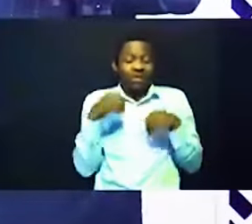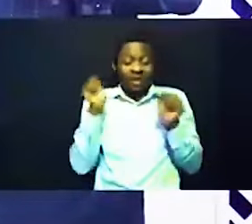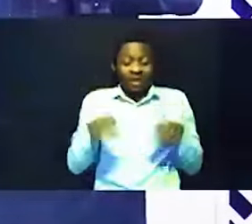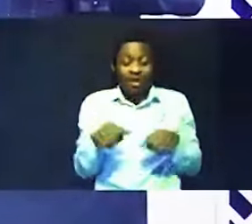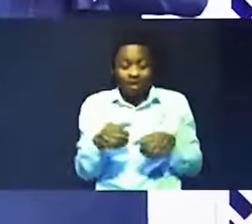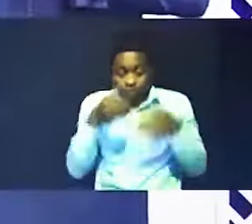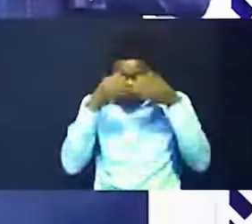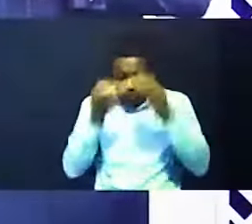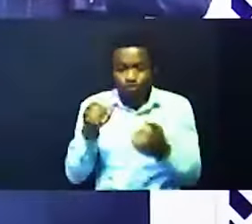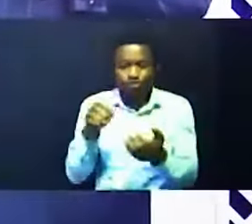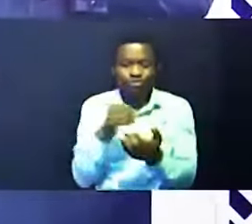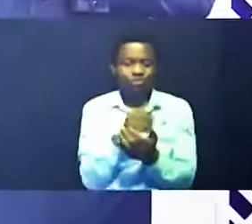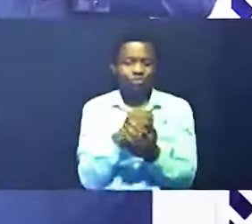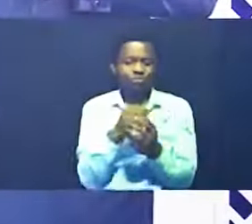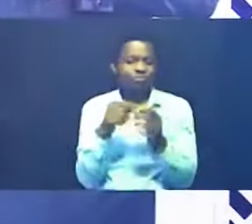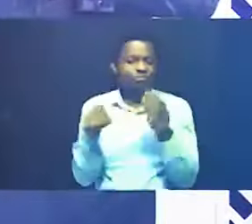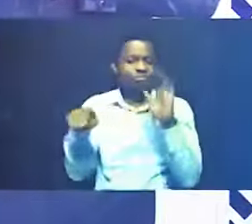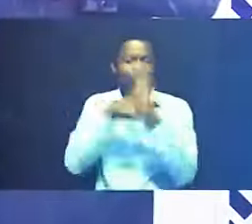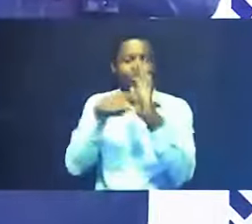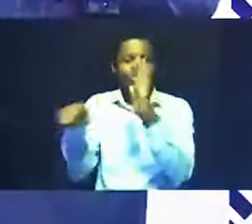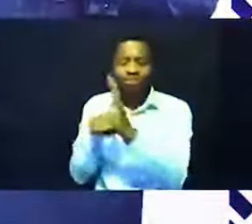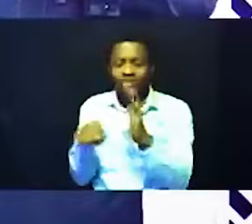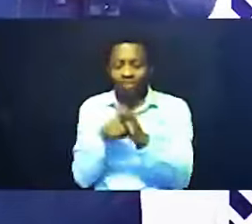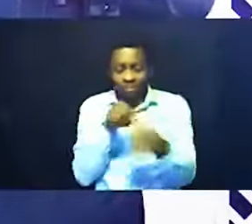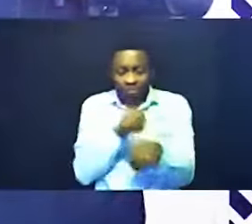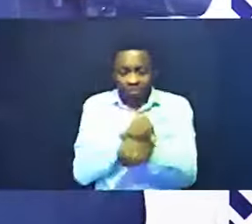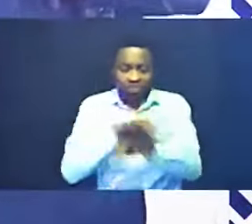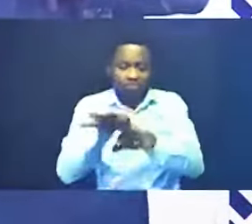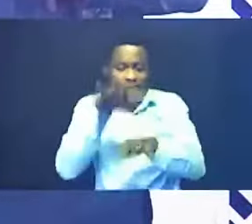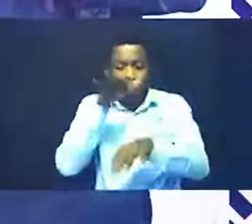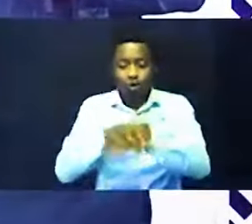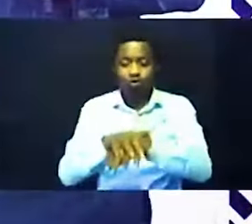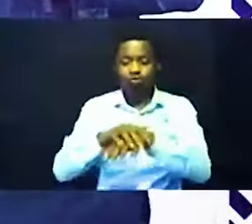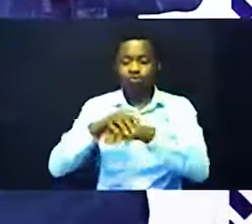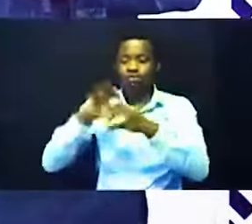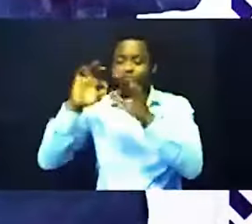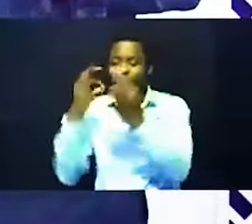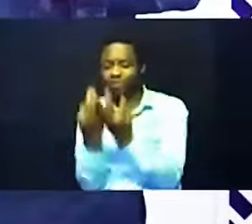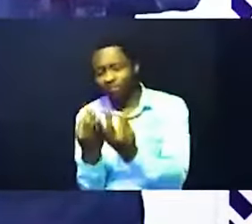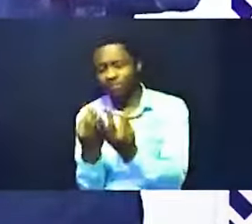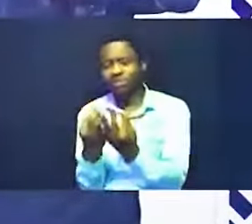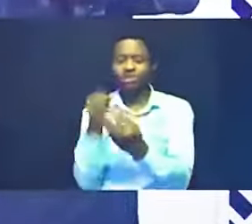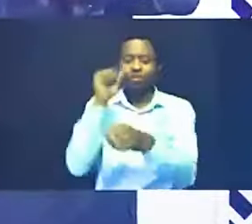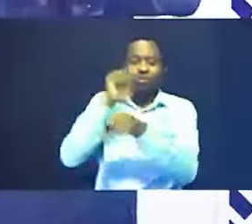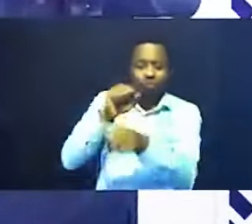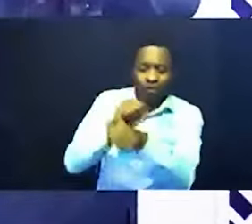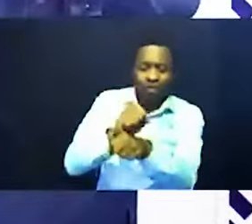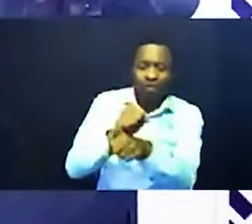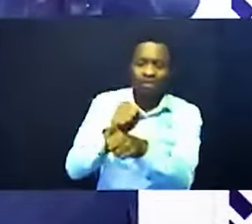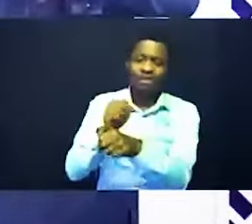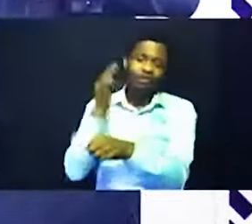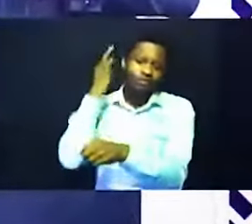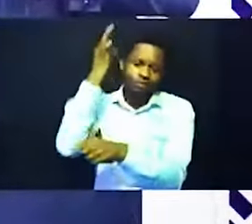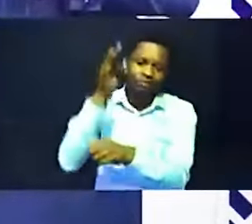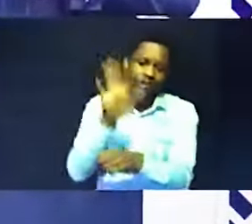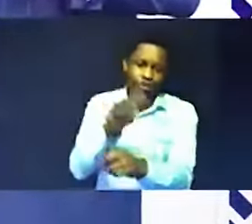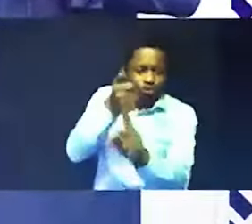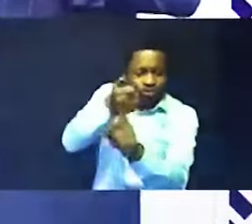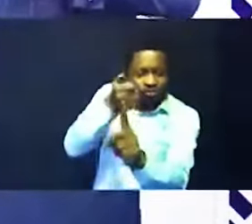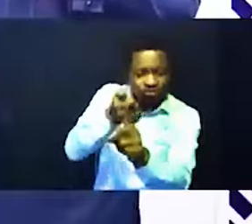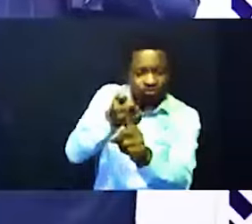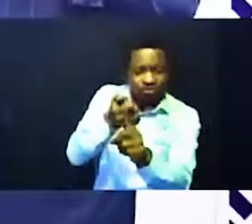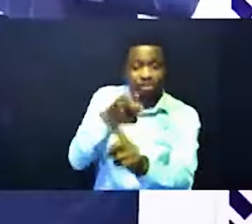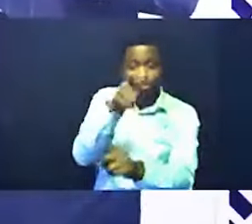organization on a family yourself or the future and you have the power to stop it please